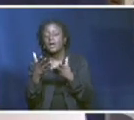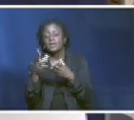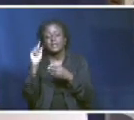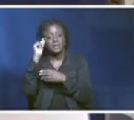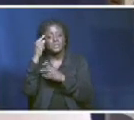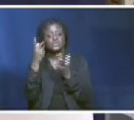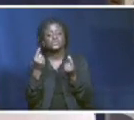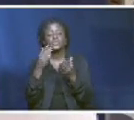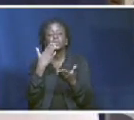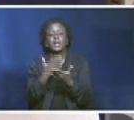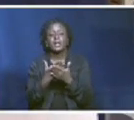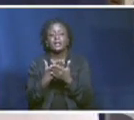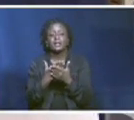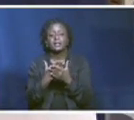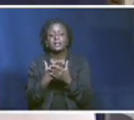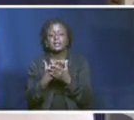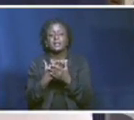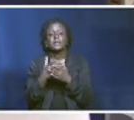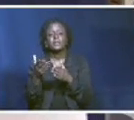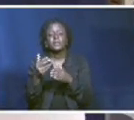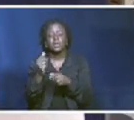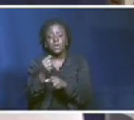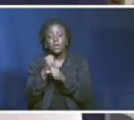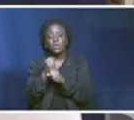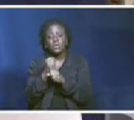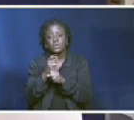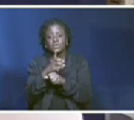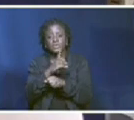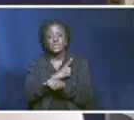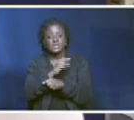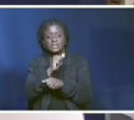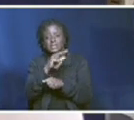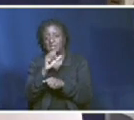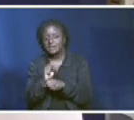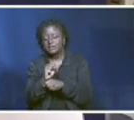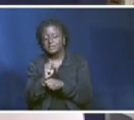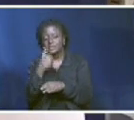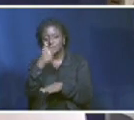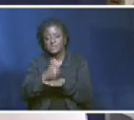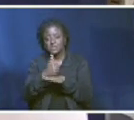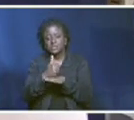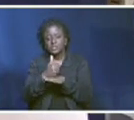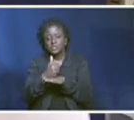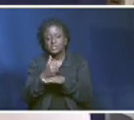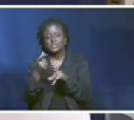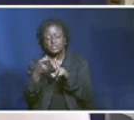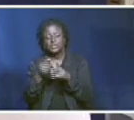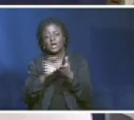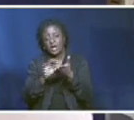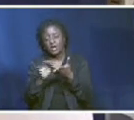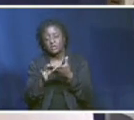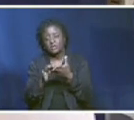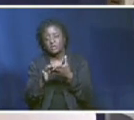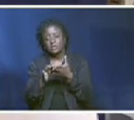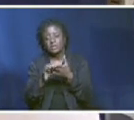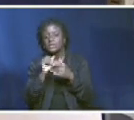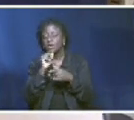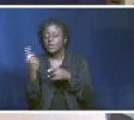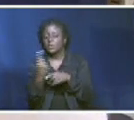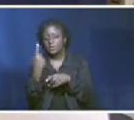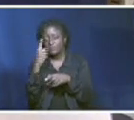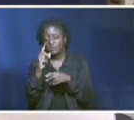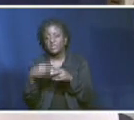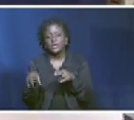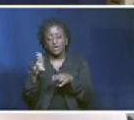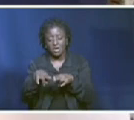Davis administration to account, not only for their social contract they made with the Bahamian people, but also tenets of good governance,